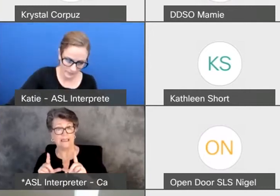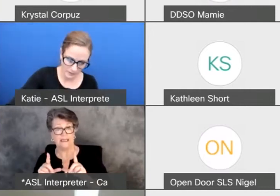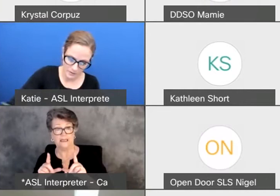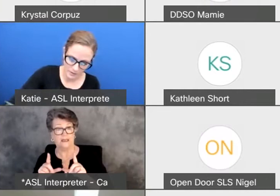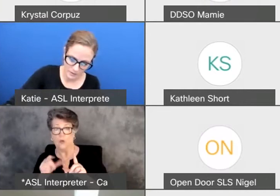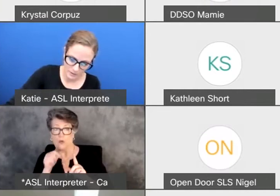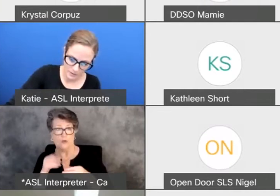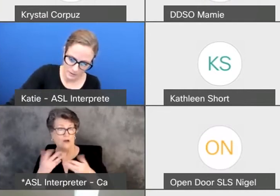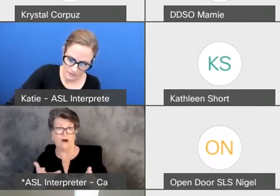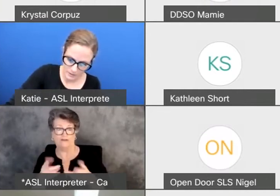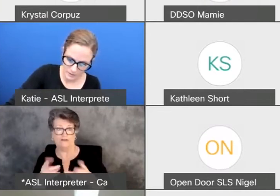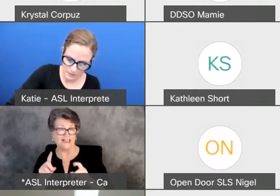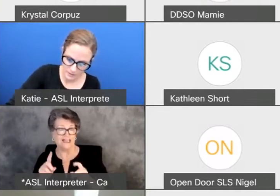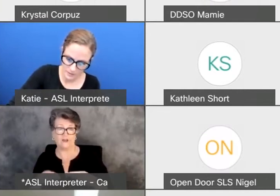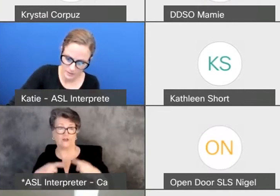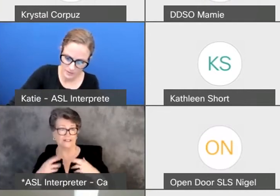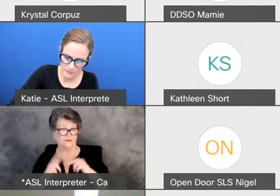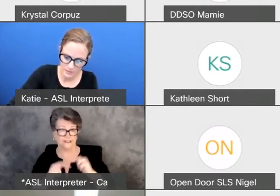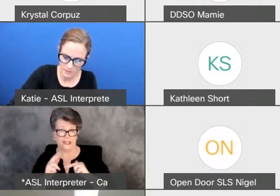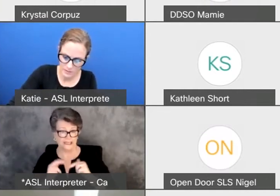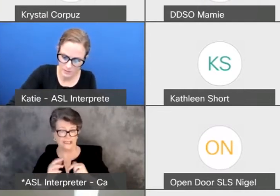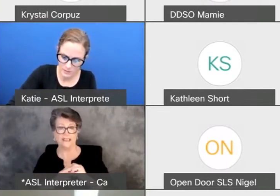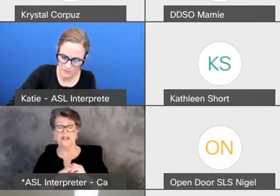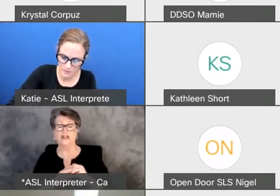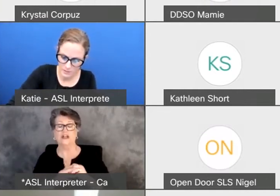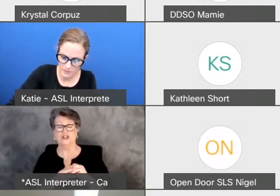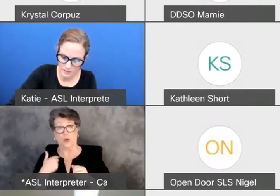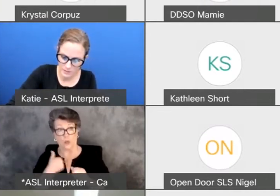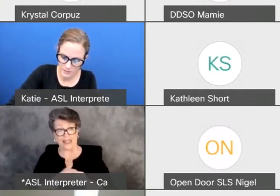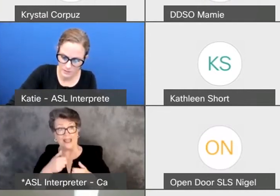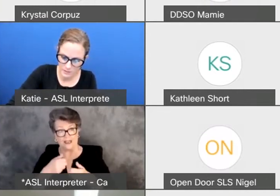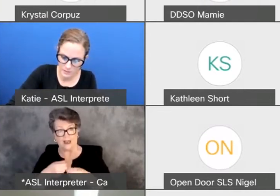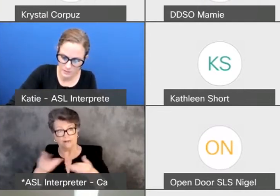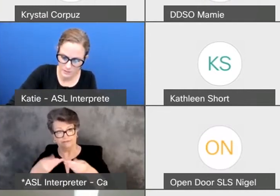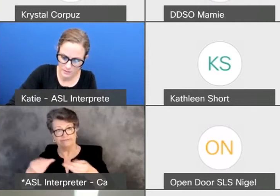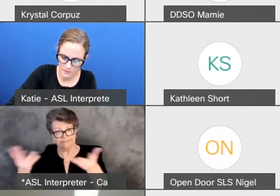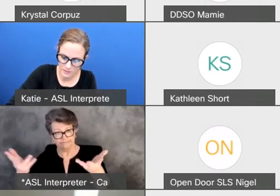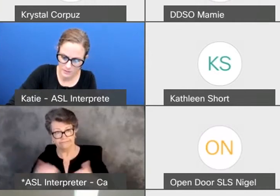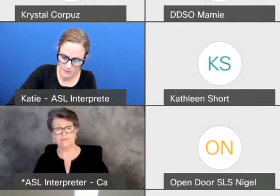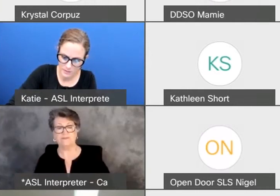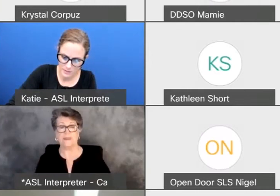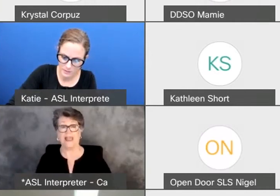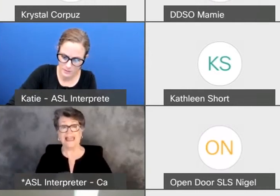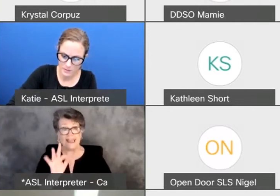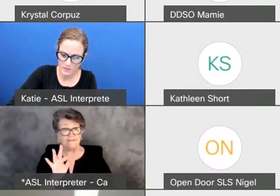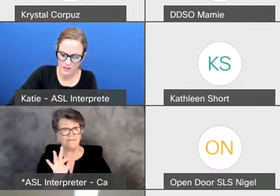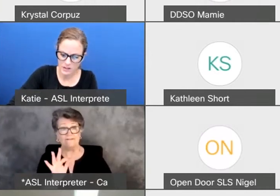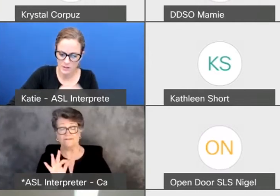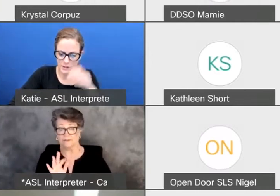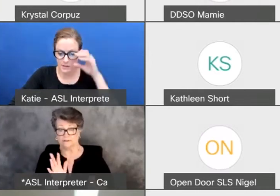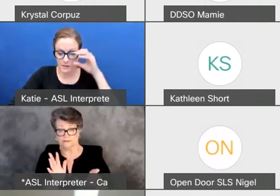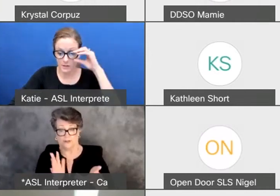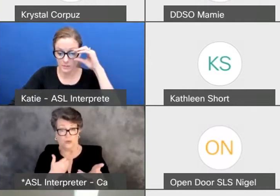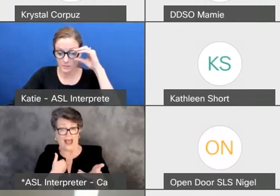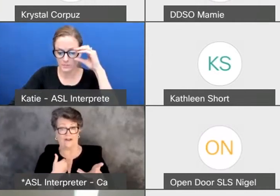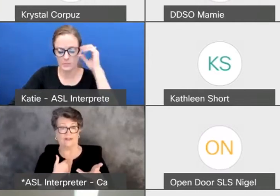going to offer them to residential facilities. We try to get as many out to the residential facilities as we can. So with that being said, if there is someone that is in like